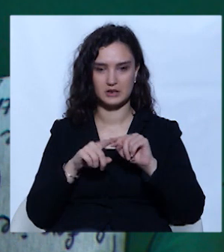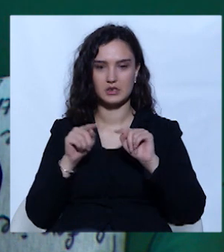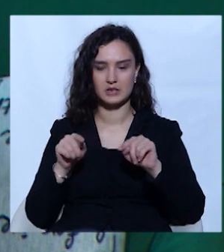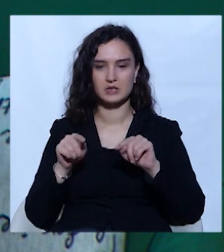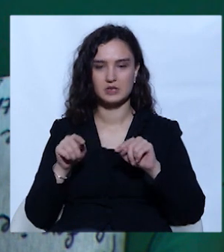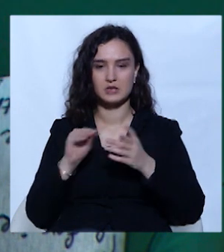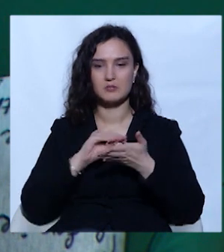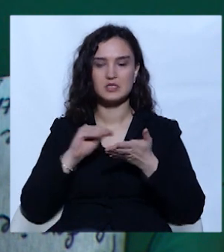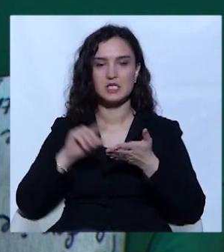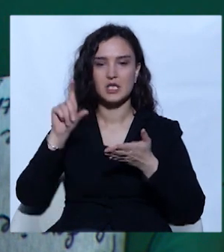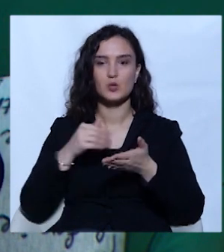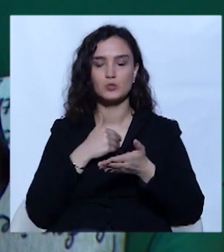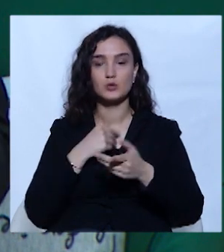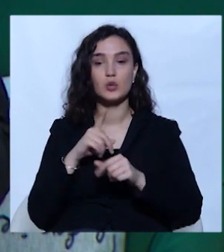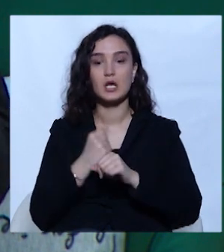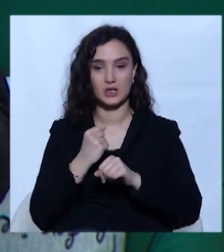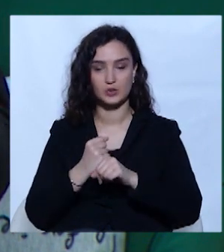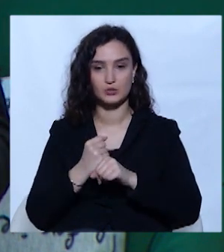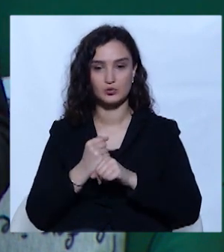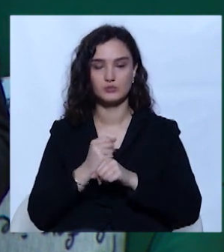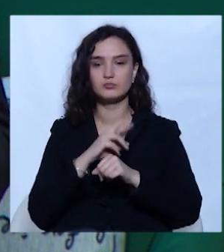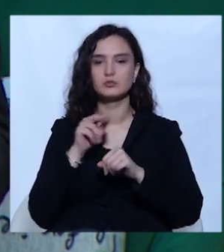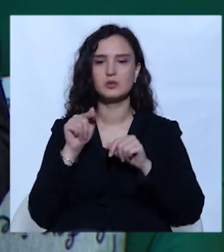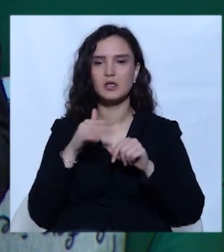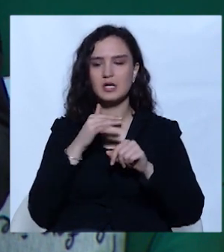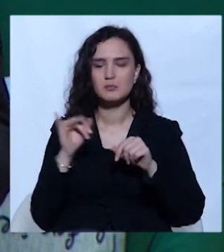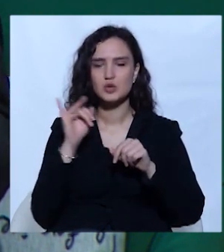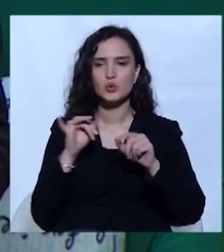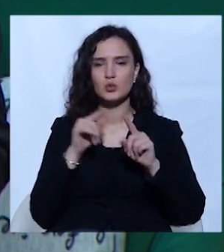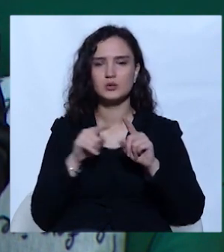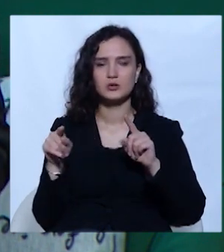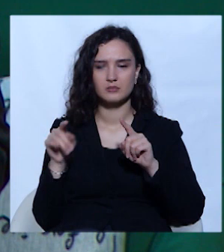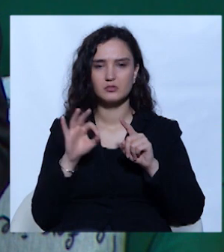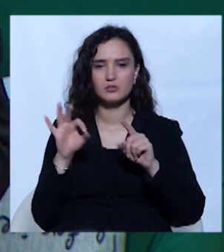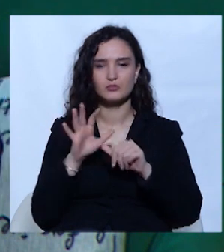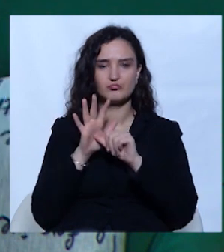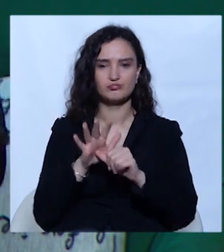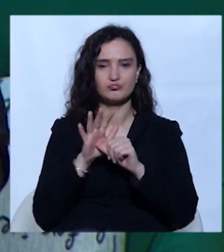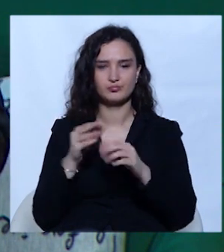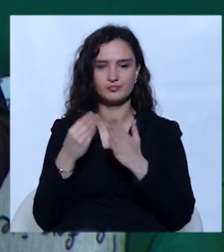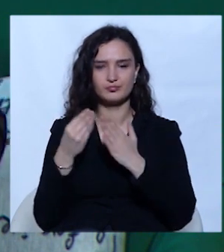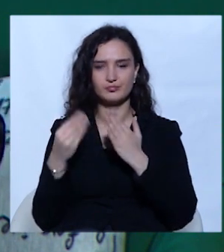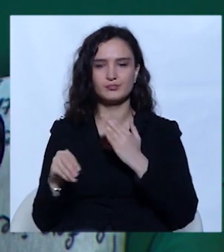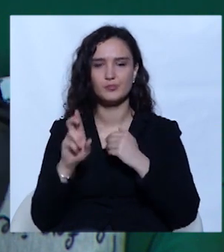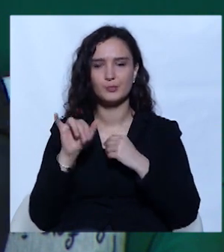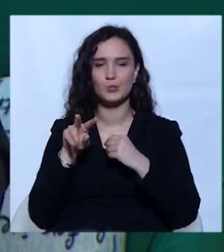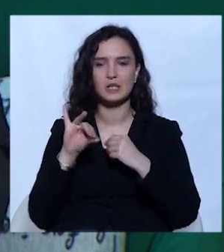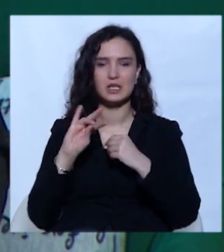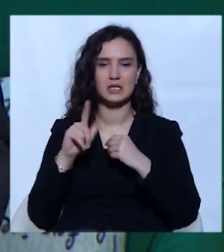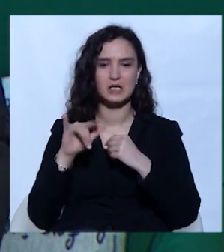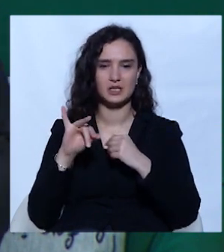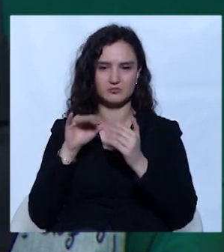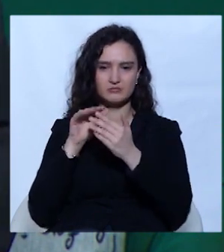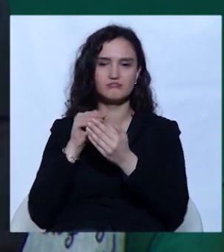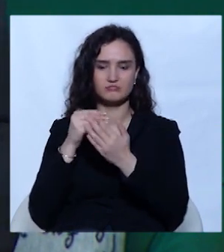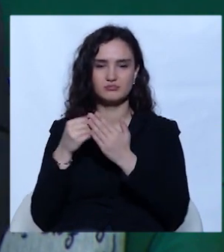the author wants to do. And a lot of this story, it's about bullying, which is quite a big problem in the world.